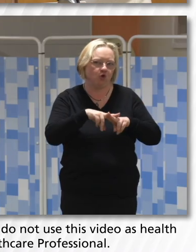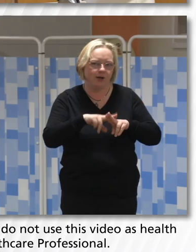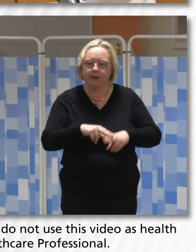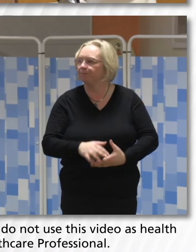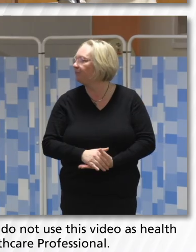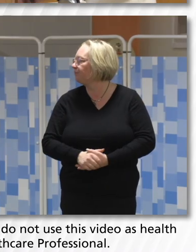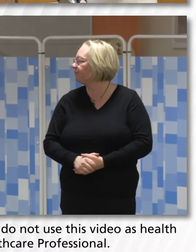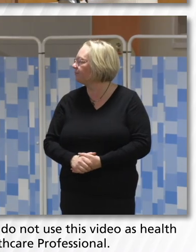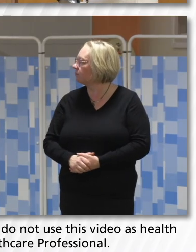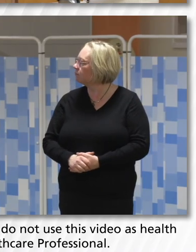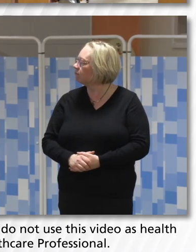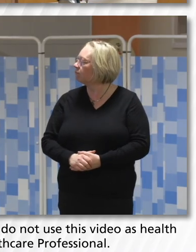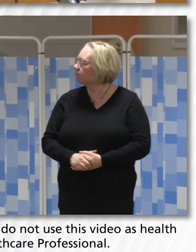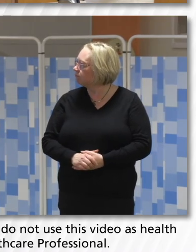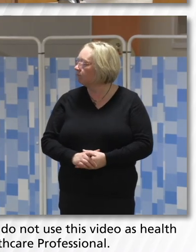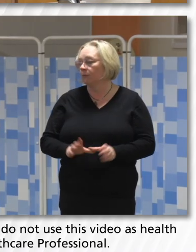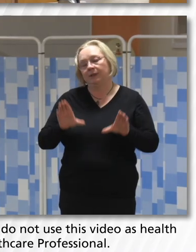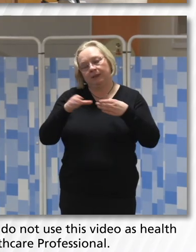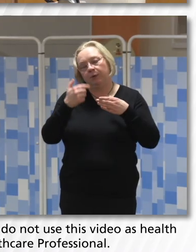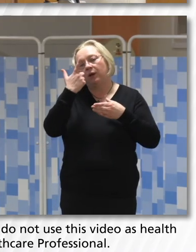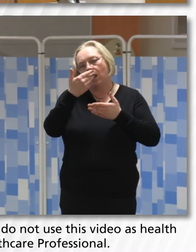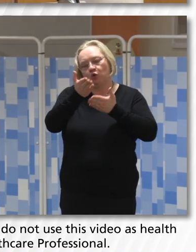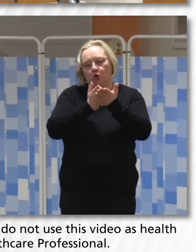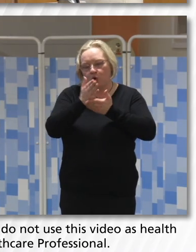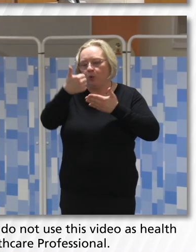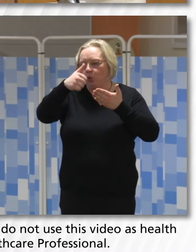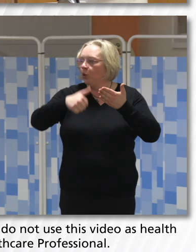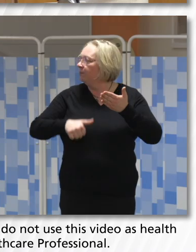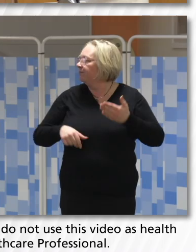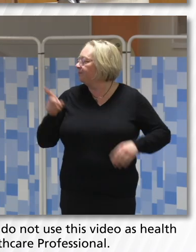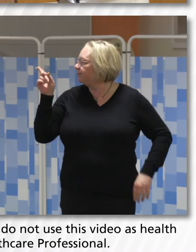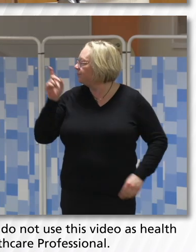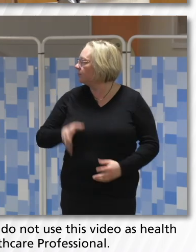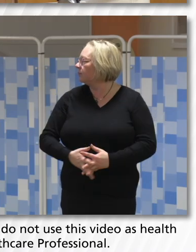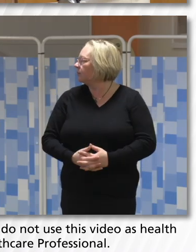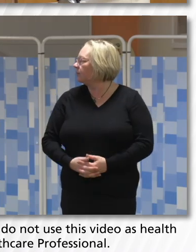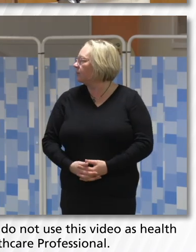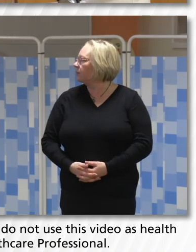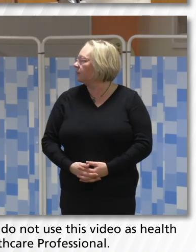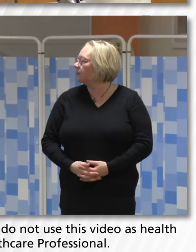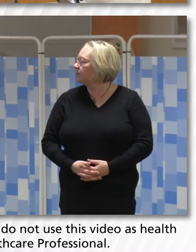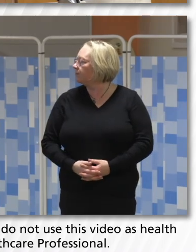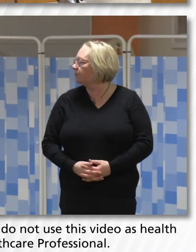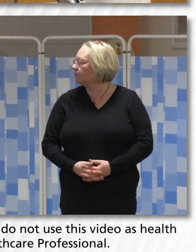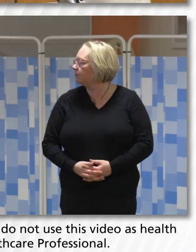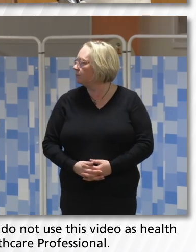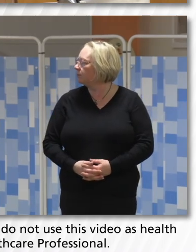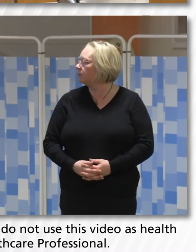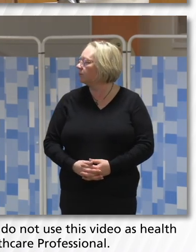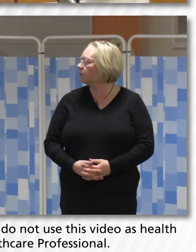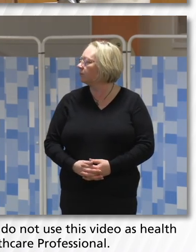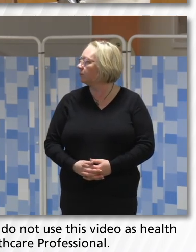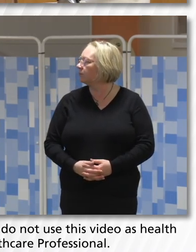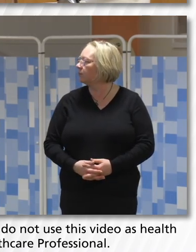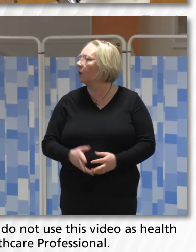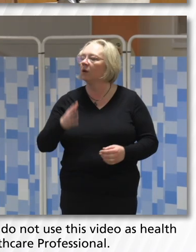So who's in the team? Again, we can go through it. I will just point out that when we initially first started our